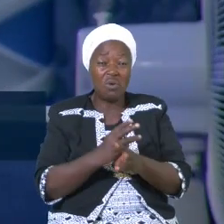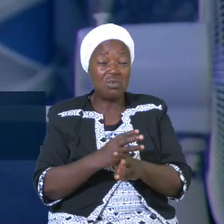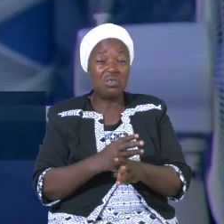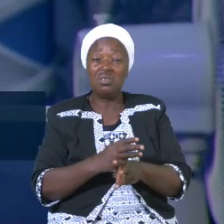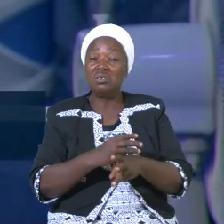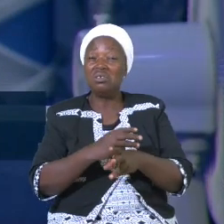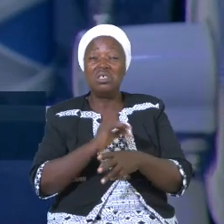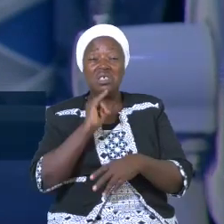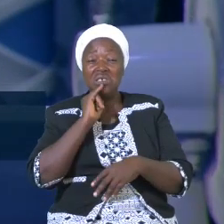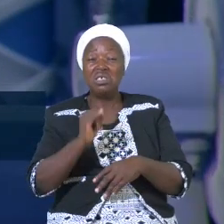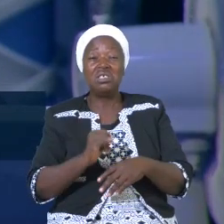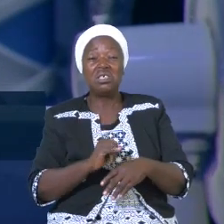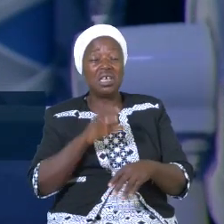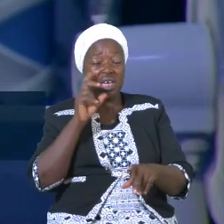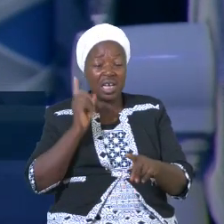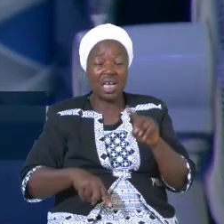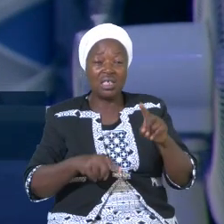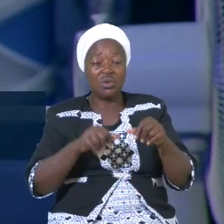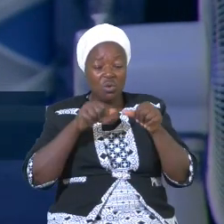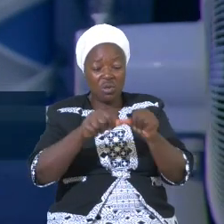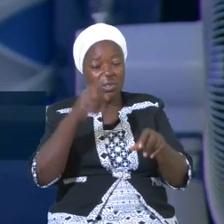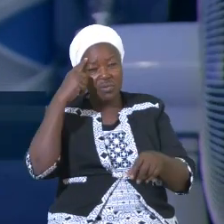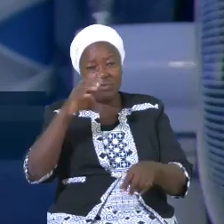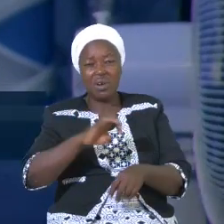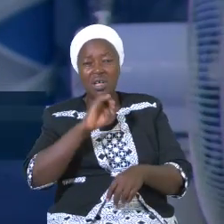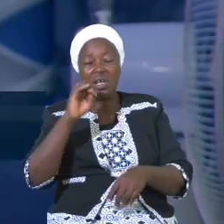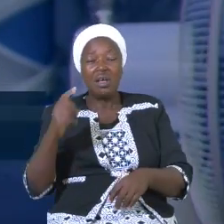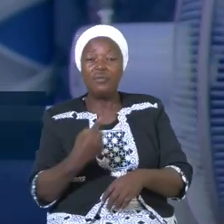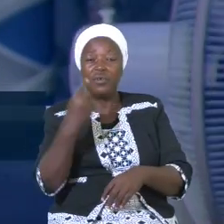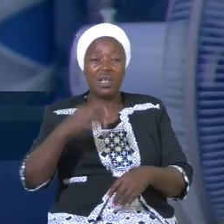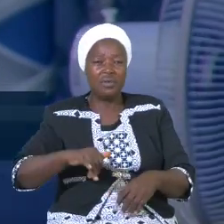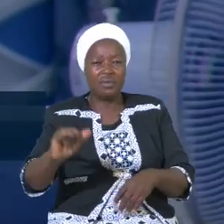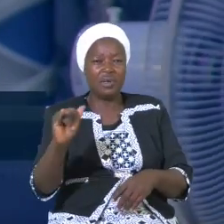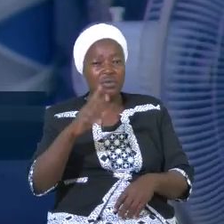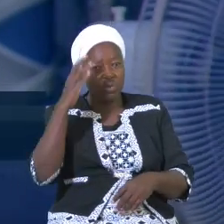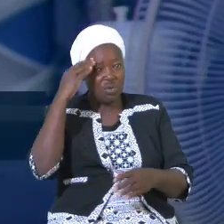nine two eight three